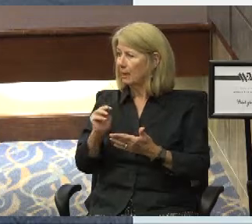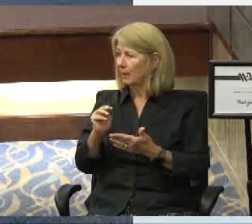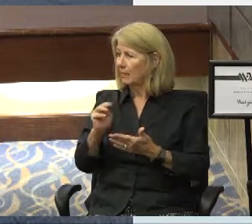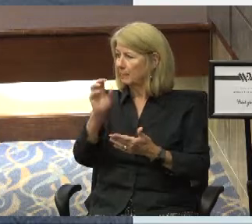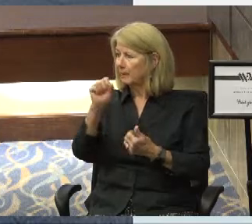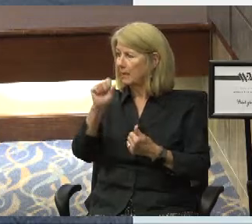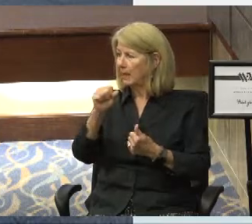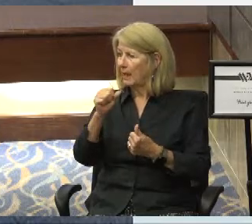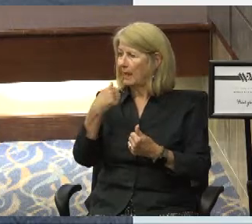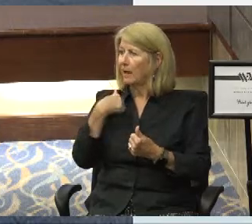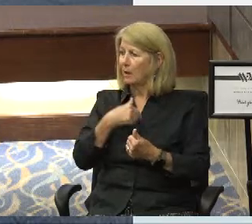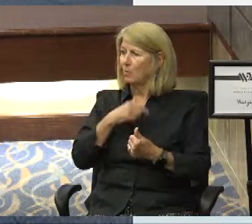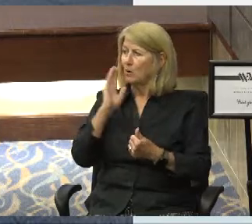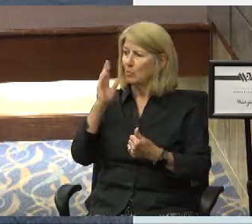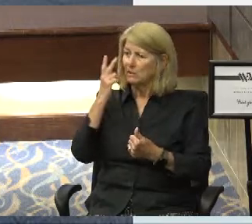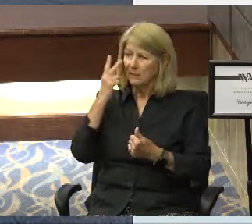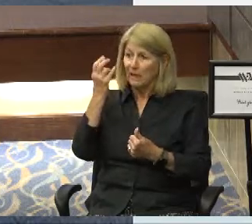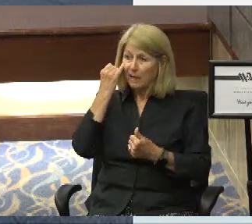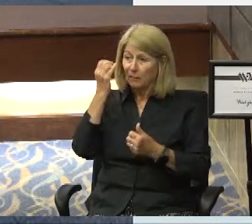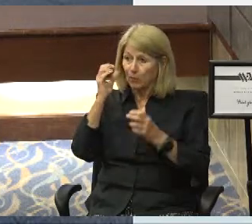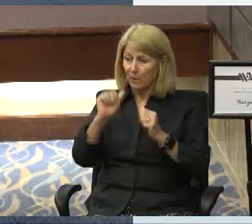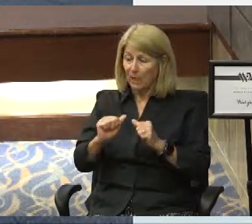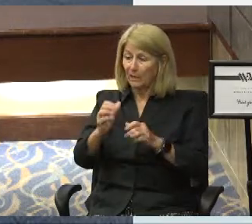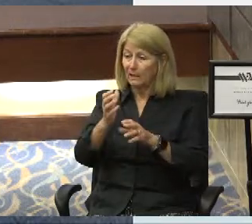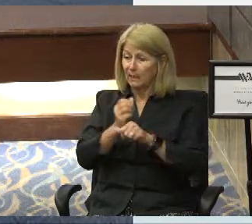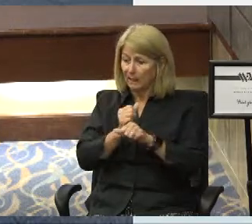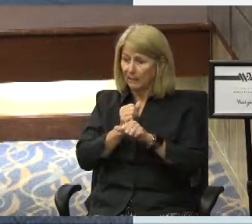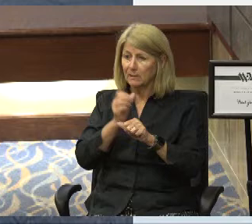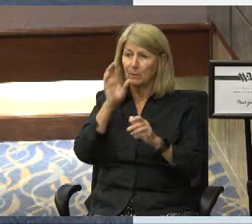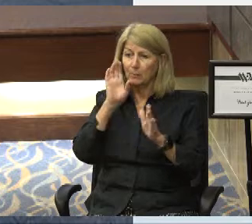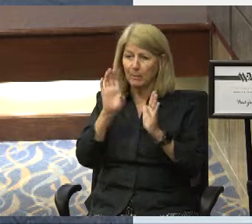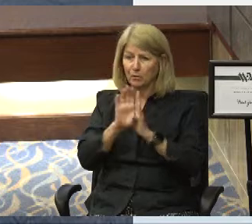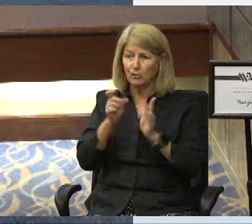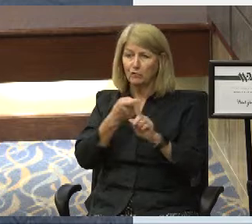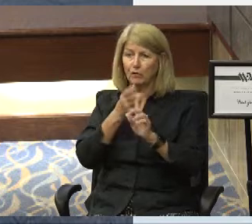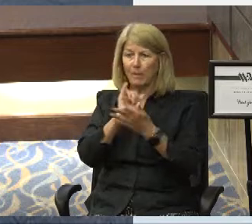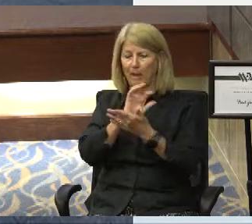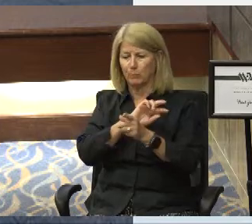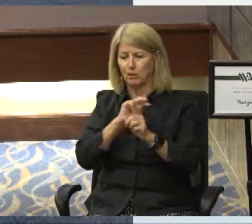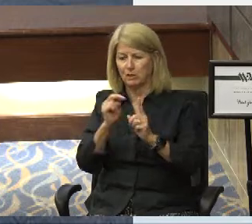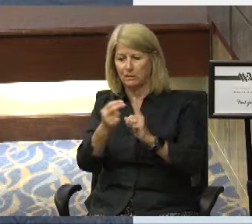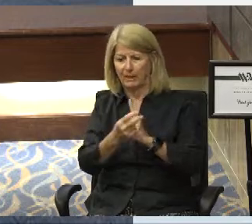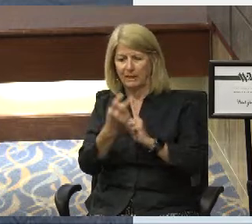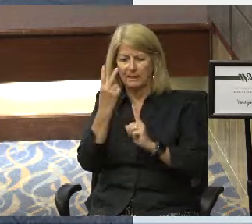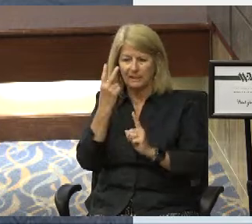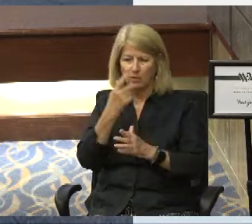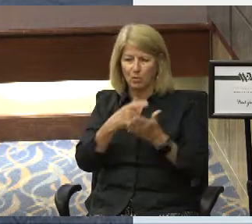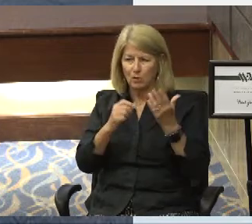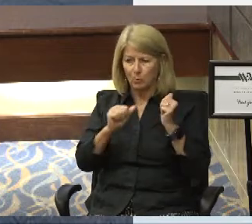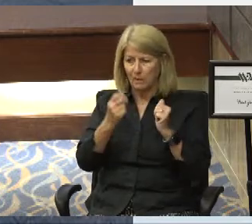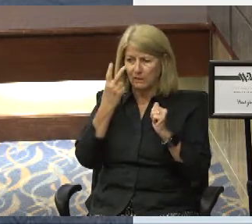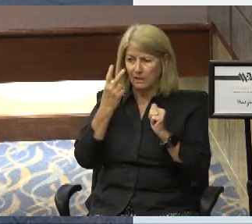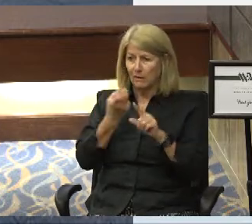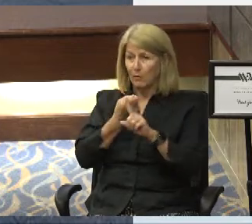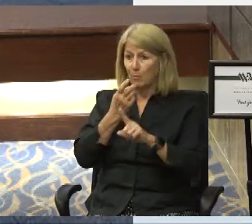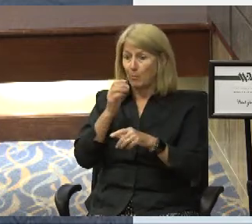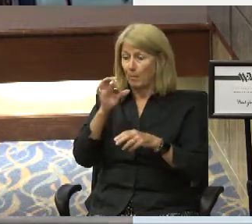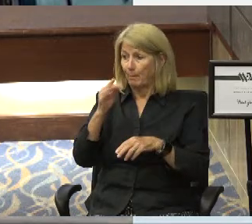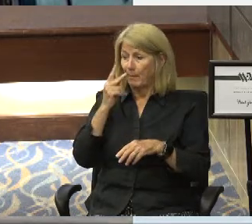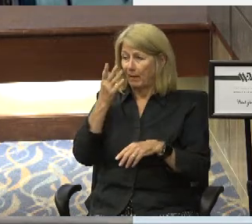Yeah, we'll see if we can get some pictures from that perspective looking, see what you can see from back there. Great.